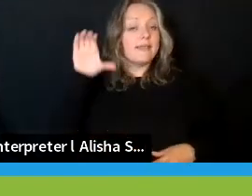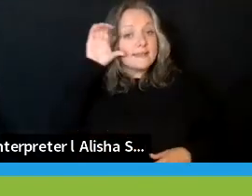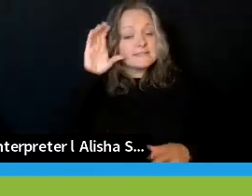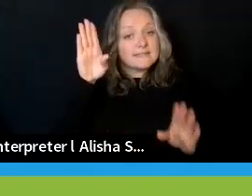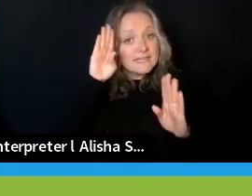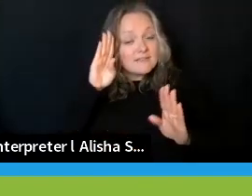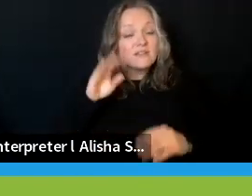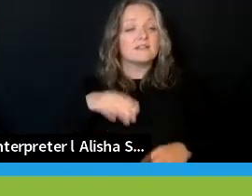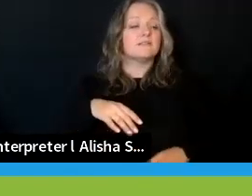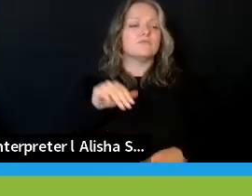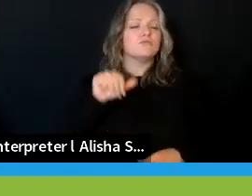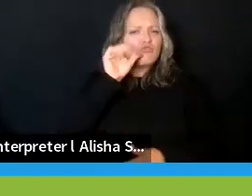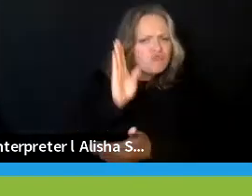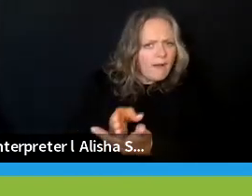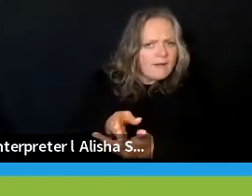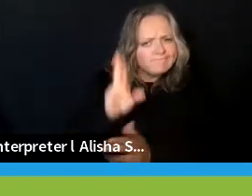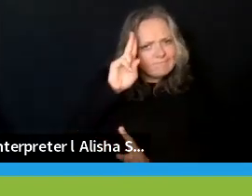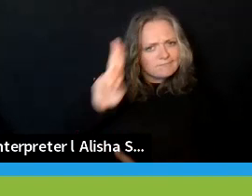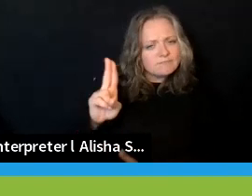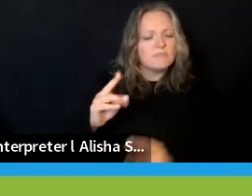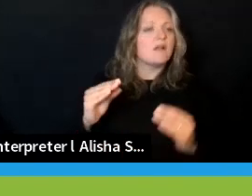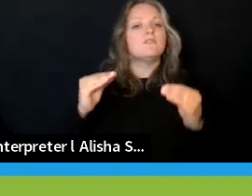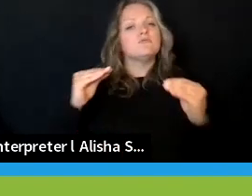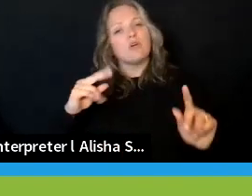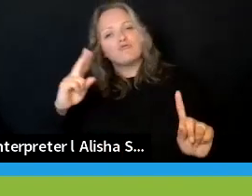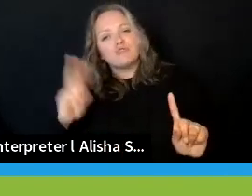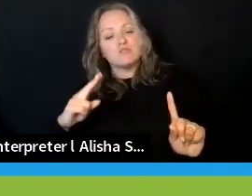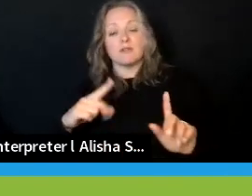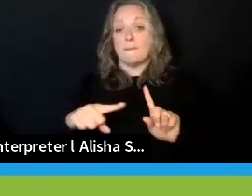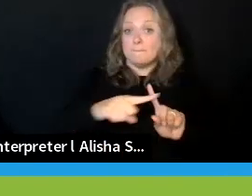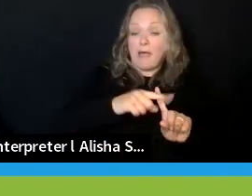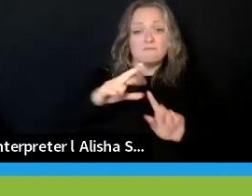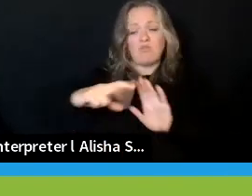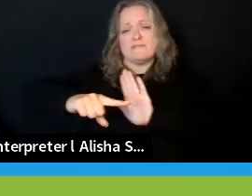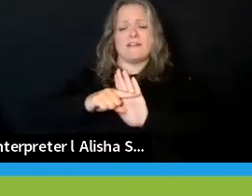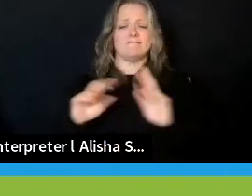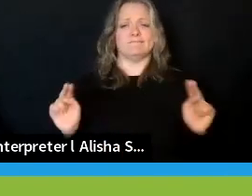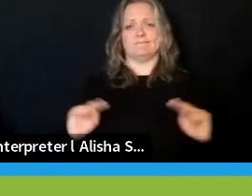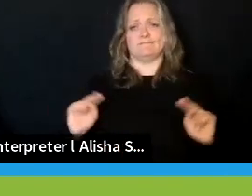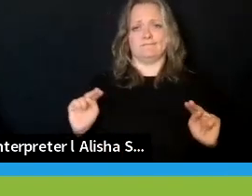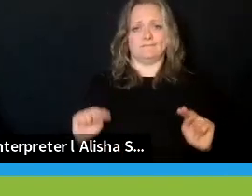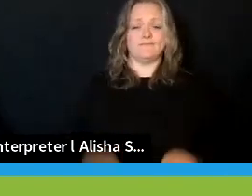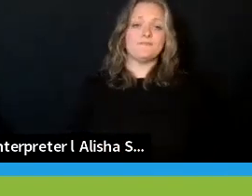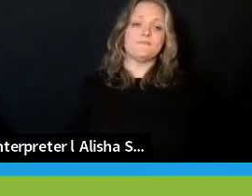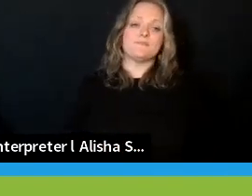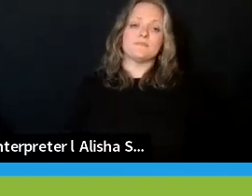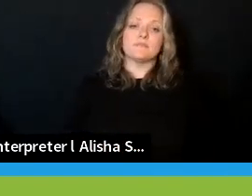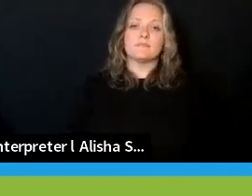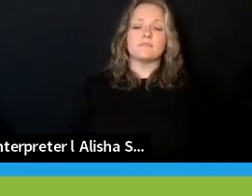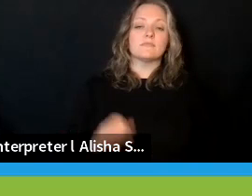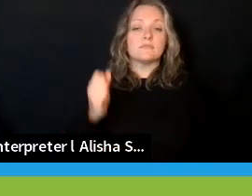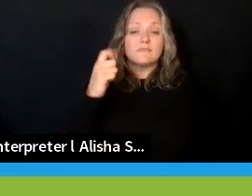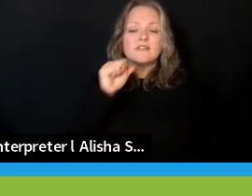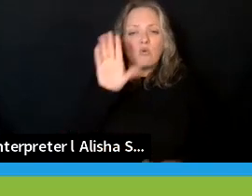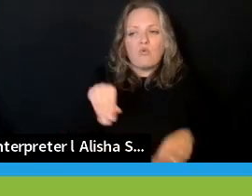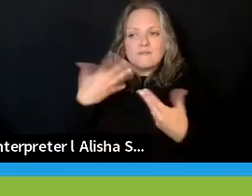not interrupt, no judgments. So this would be positive or negative judgments, refrain from giving